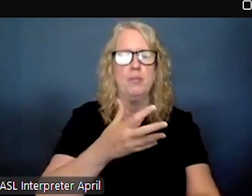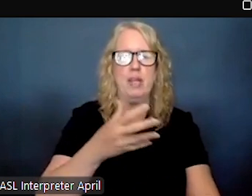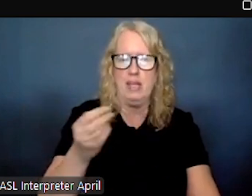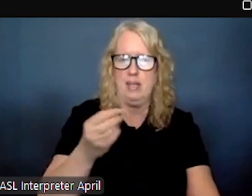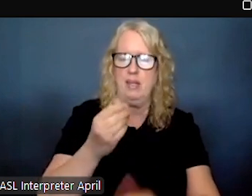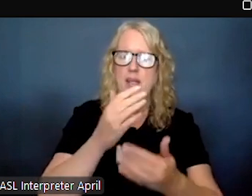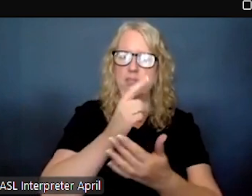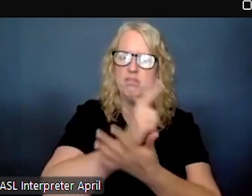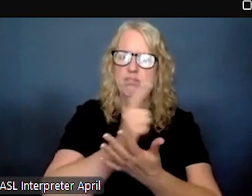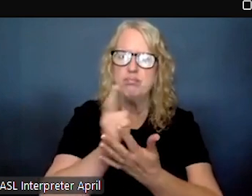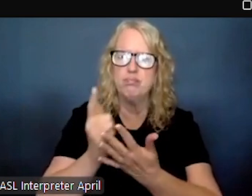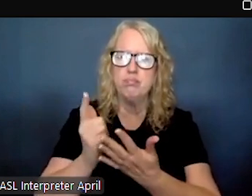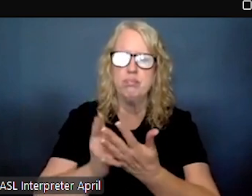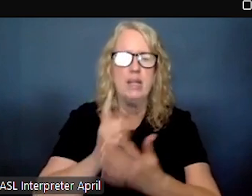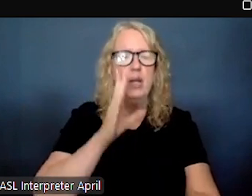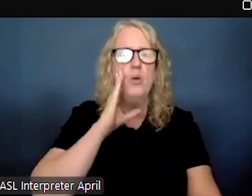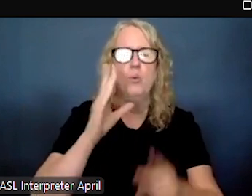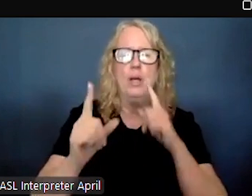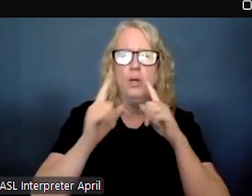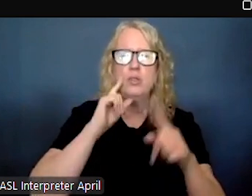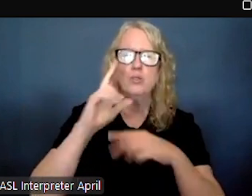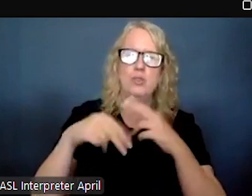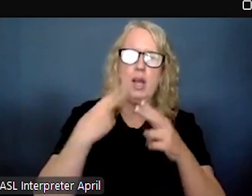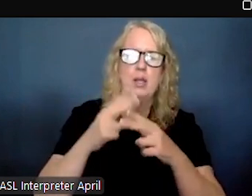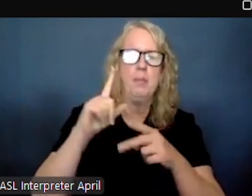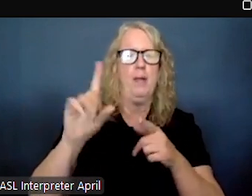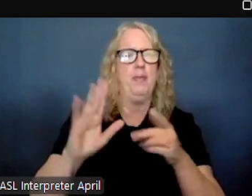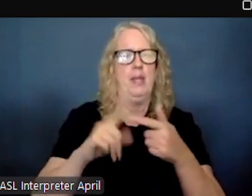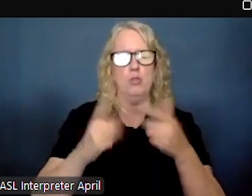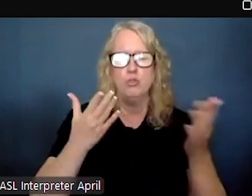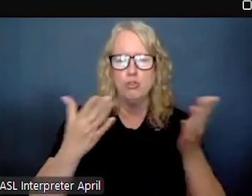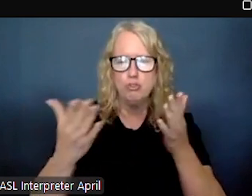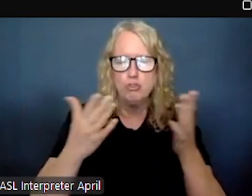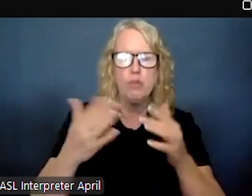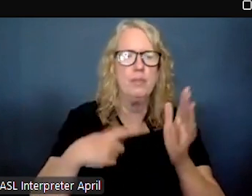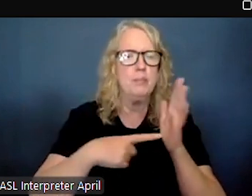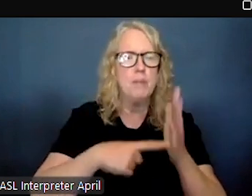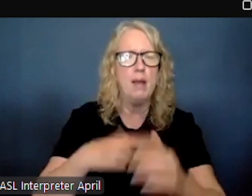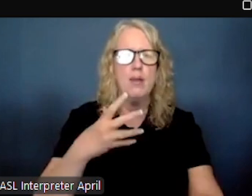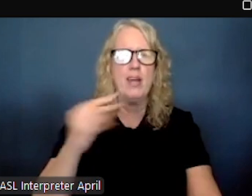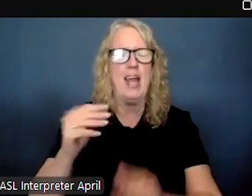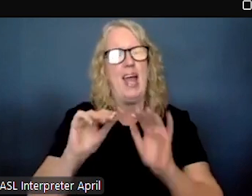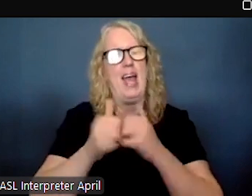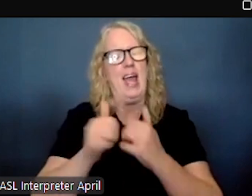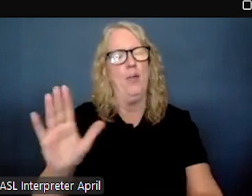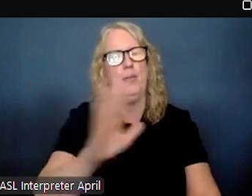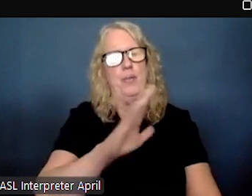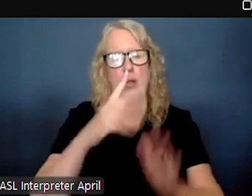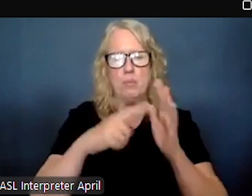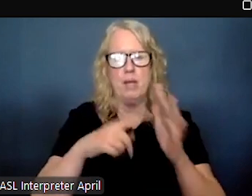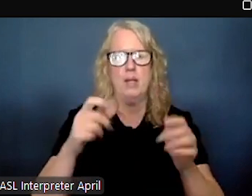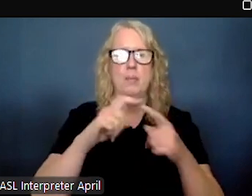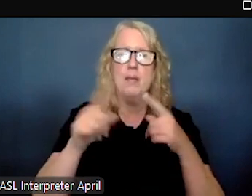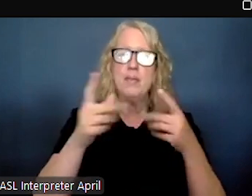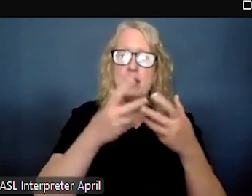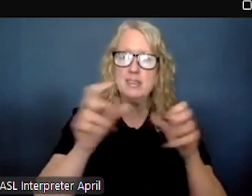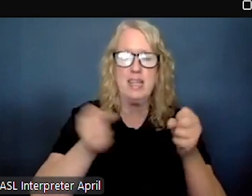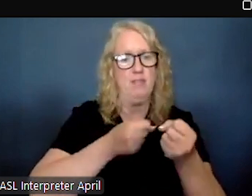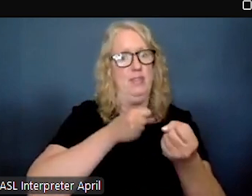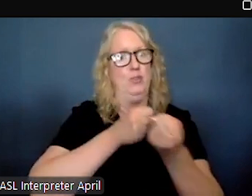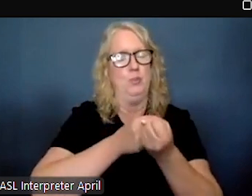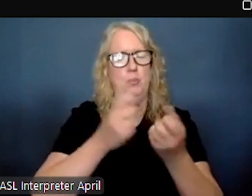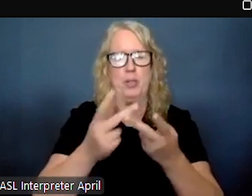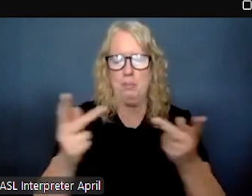that order, and also talk about their service models and how their models are a safe and supportive place to